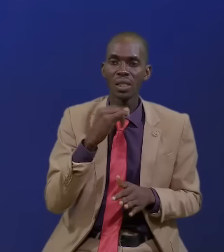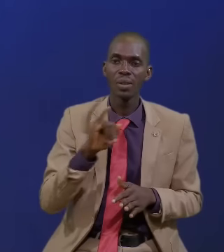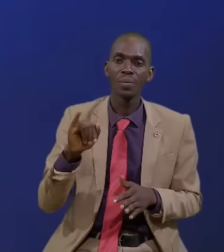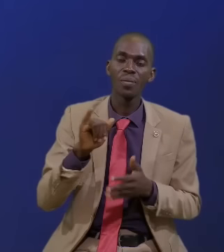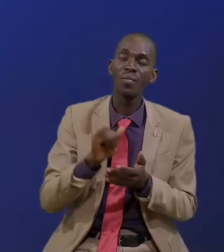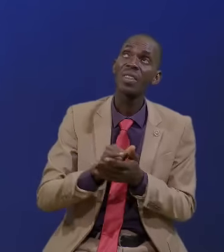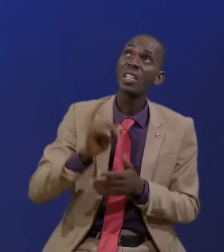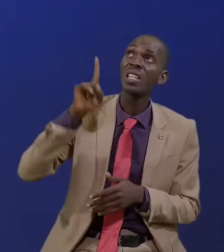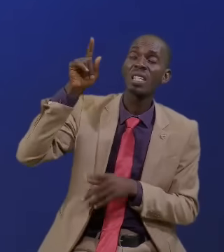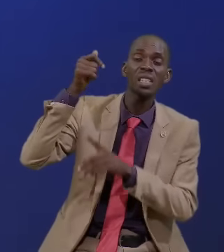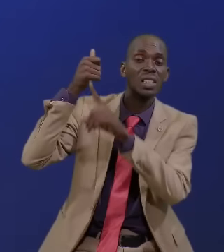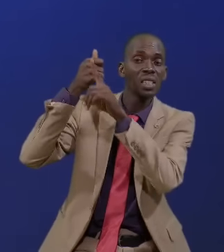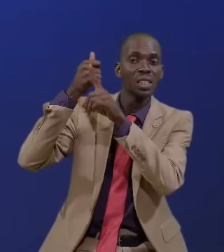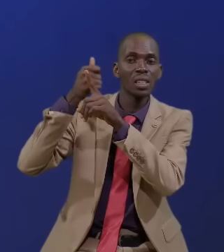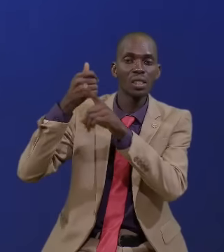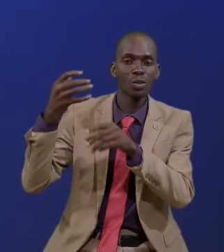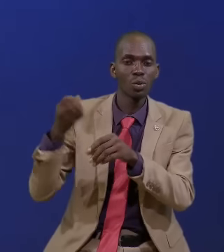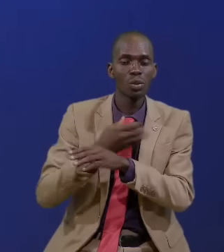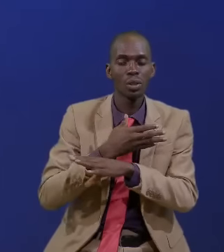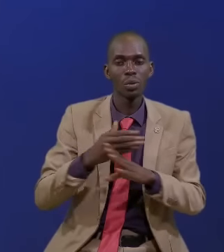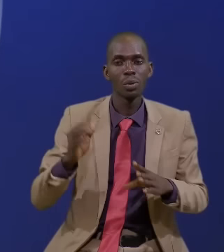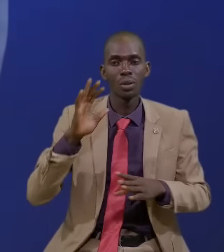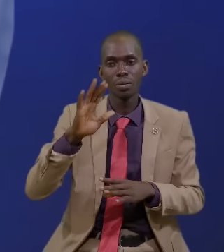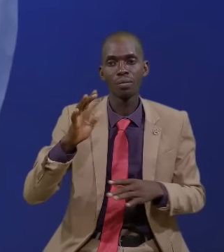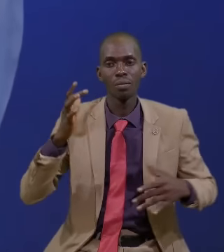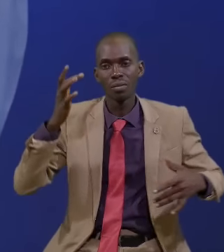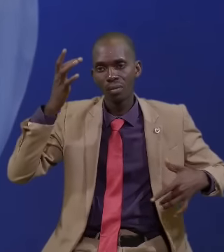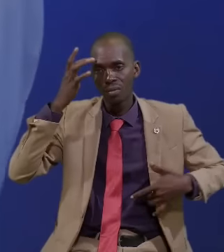our infirmities and